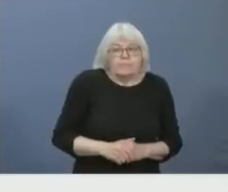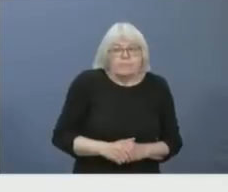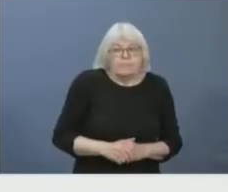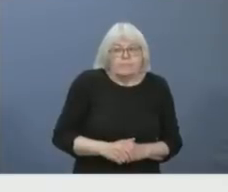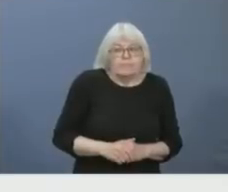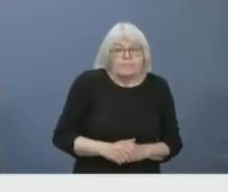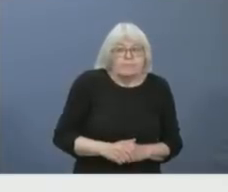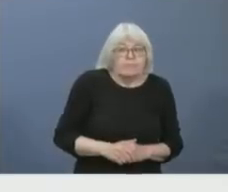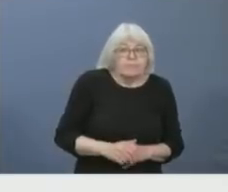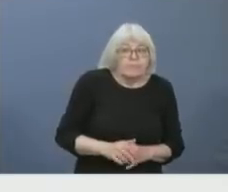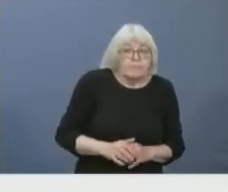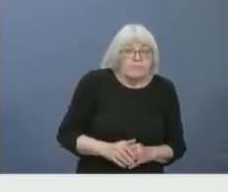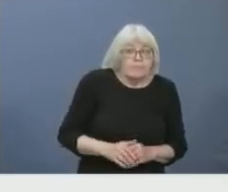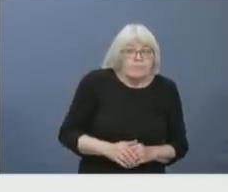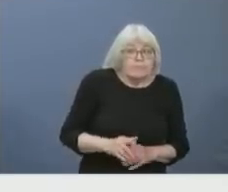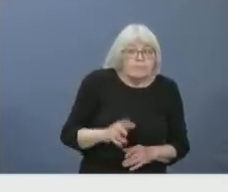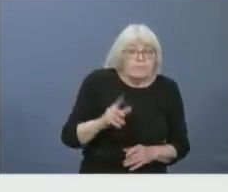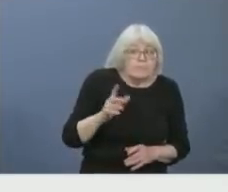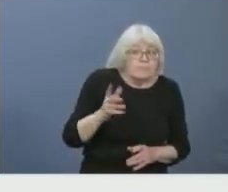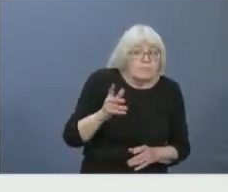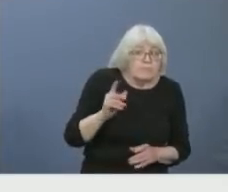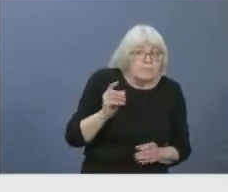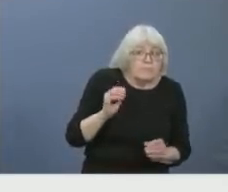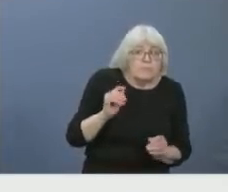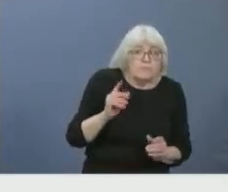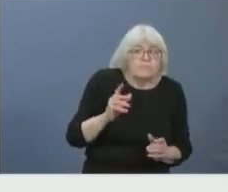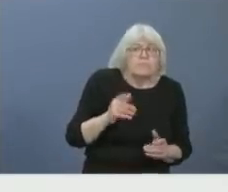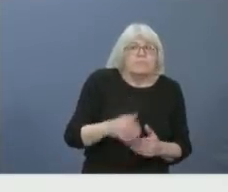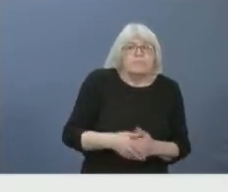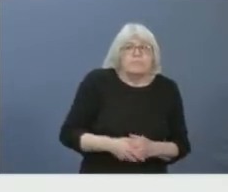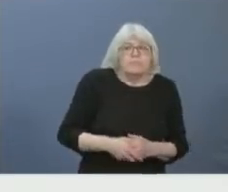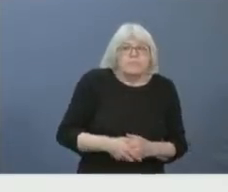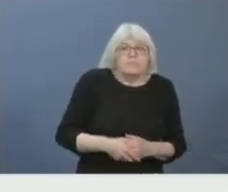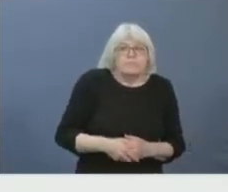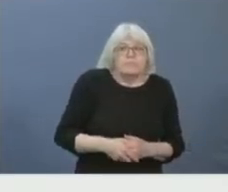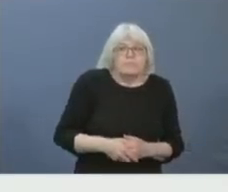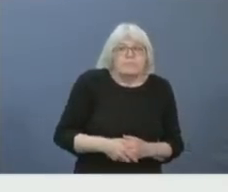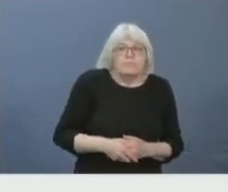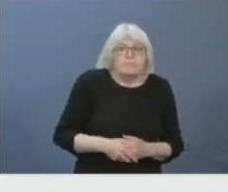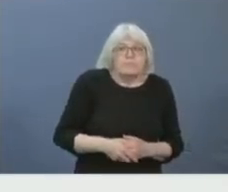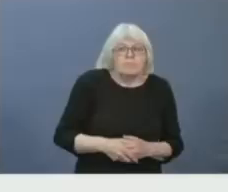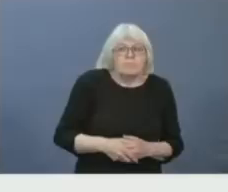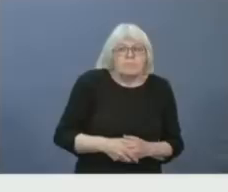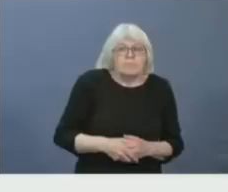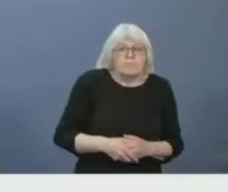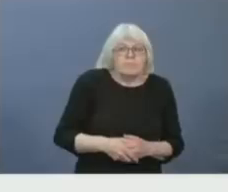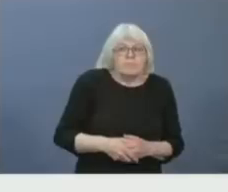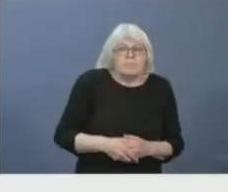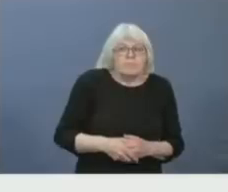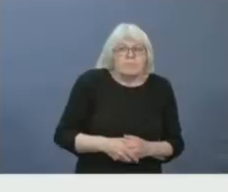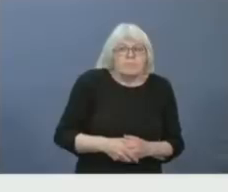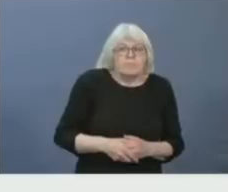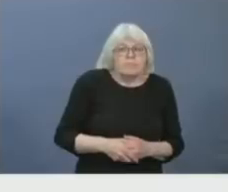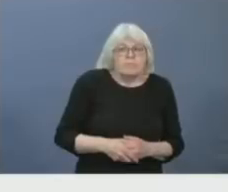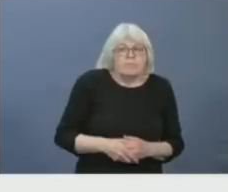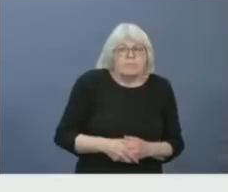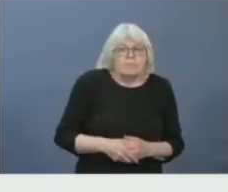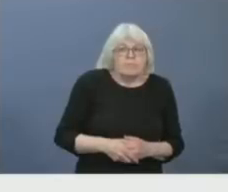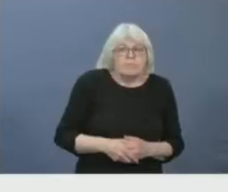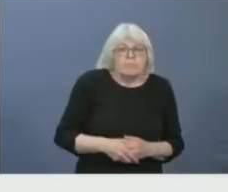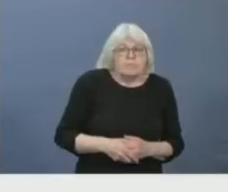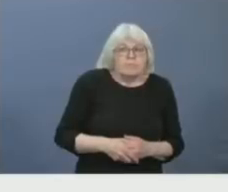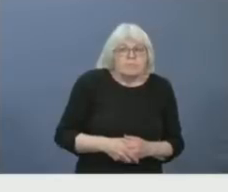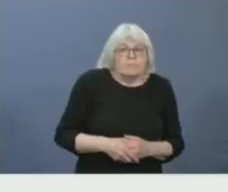Tim, are you there? Okay, let's move on to Darshana Bhaskar-Murty with Globe and Mail. Go ahead,